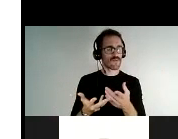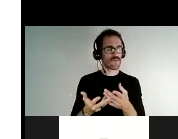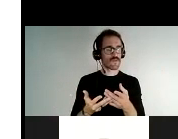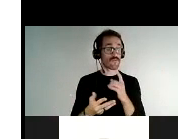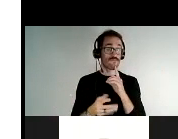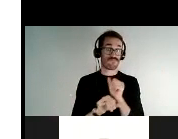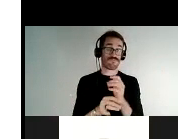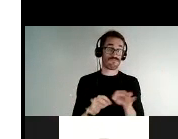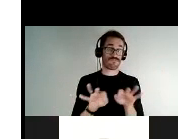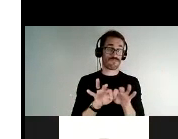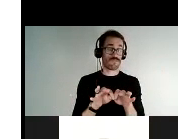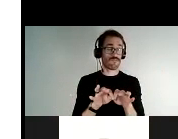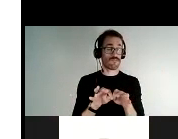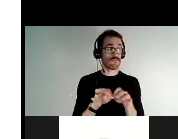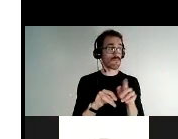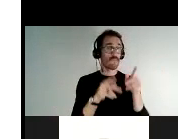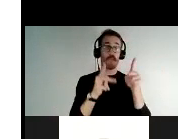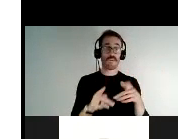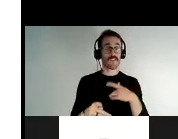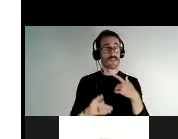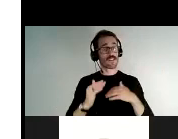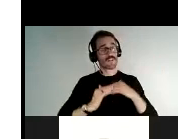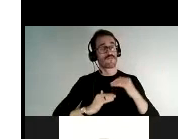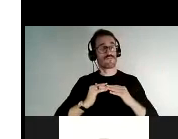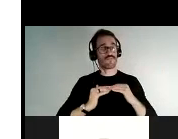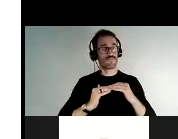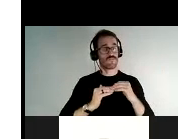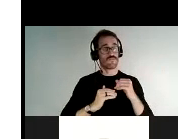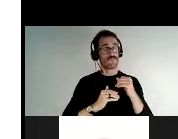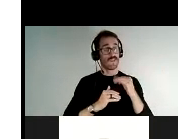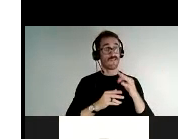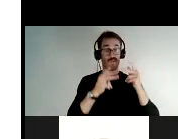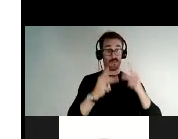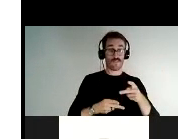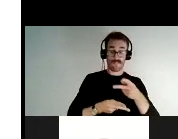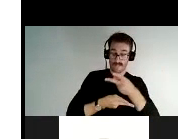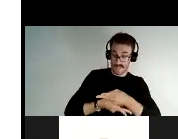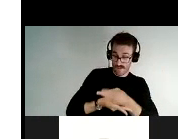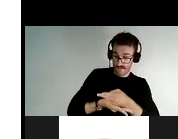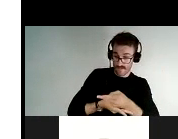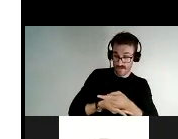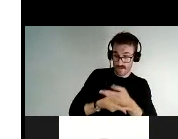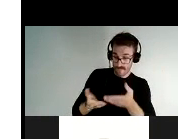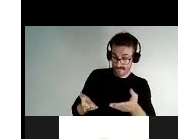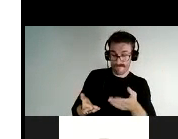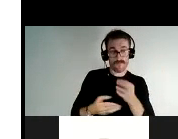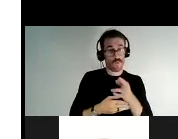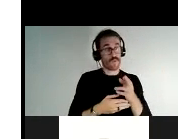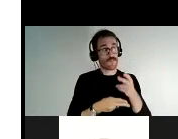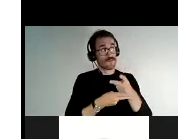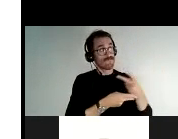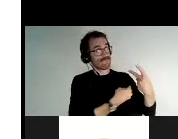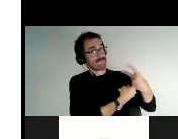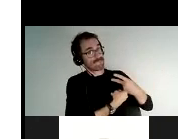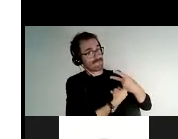when it comes to comfort, both for the person providing care, but also for the person on the receiving end. She